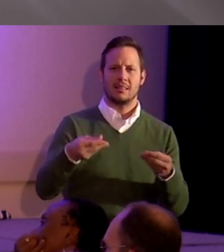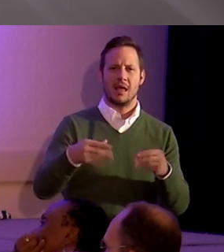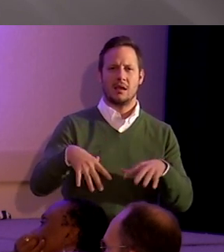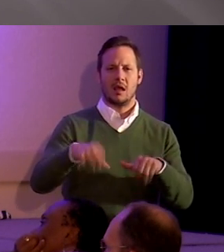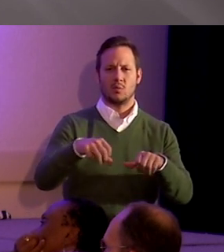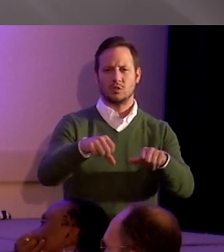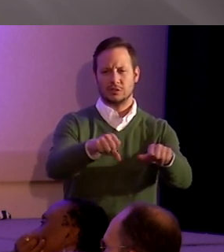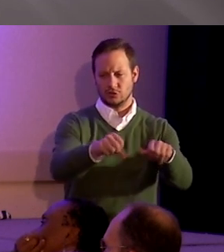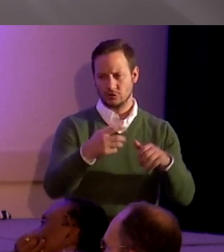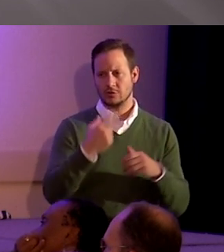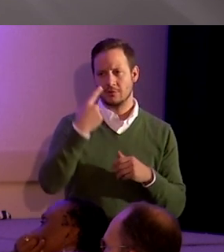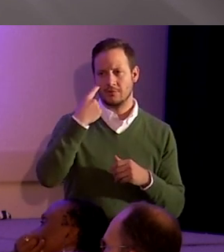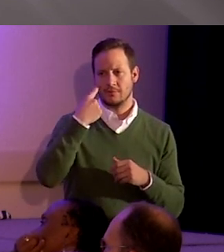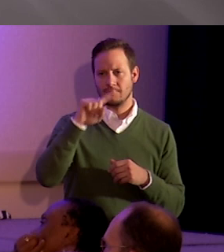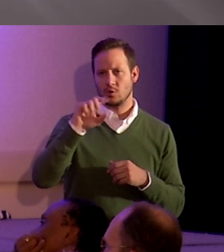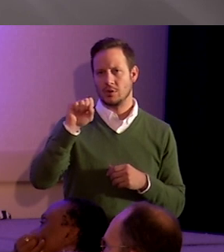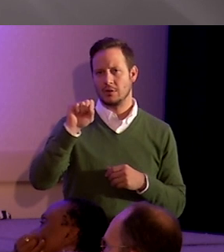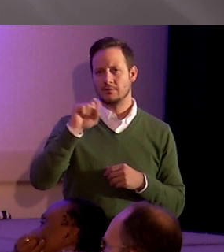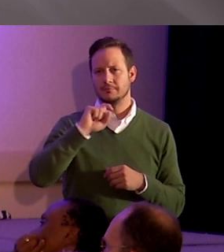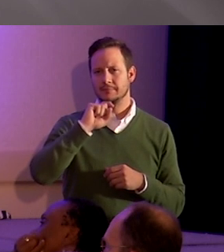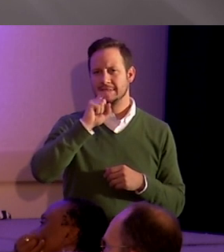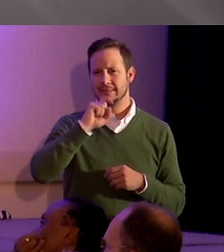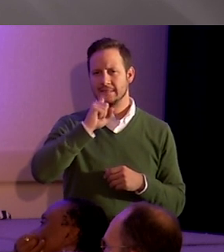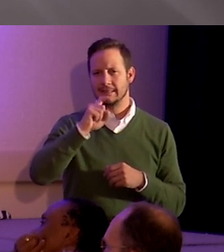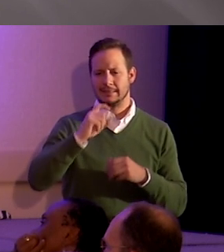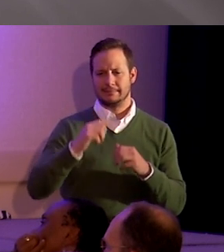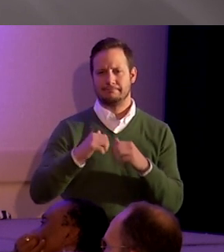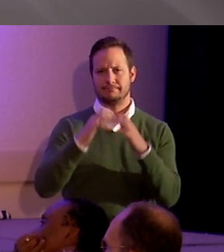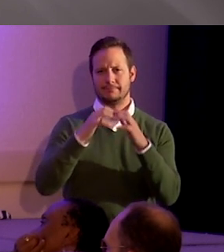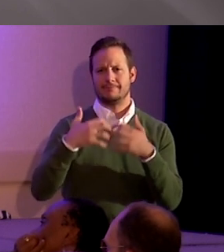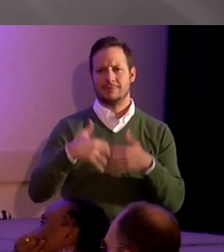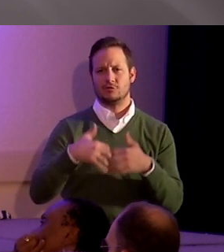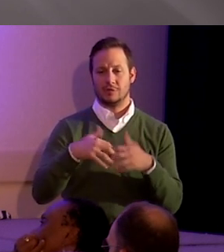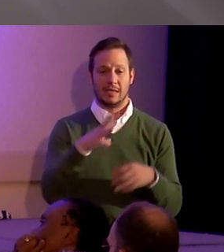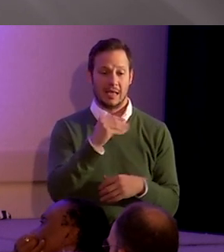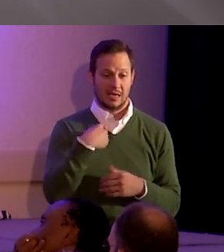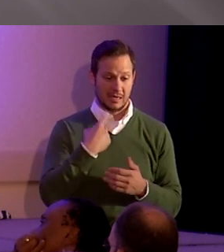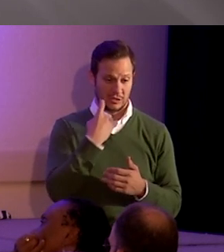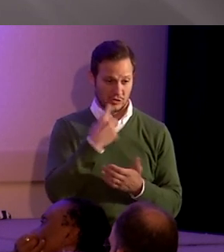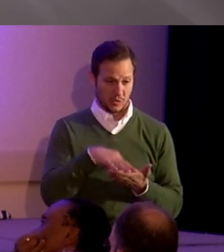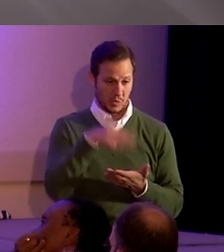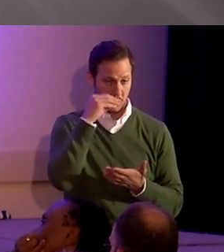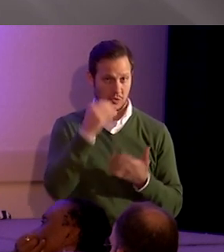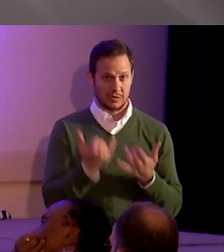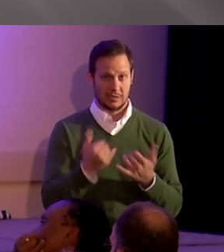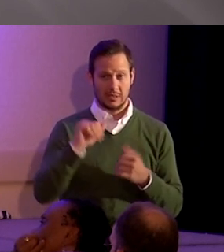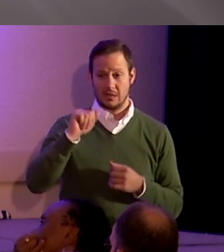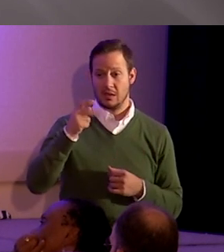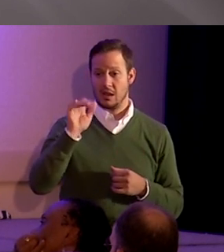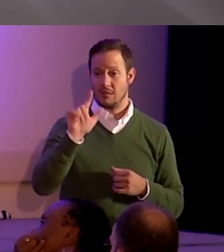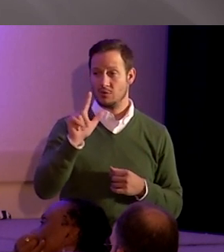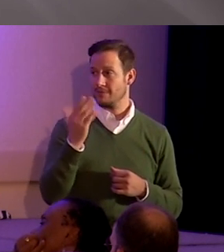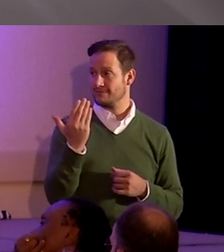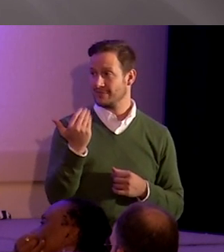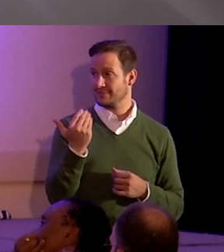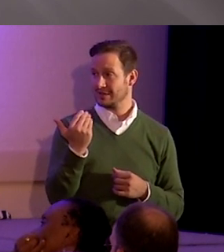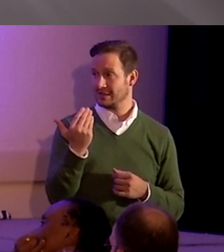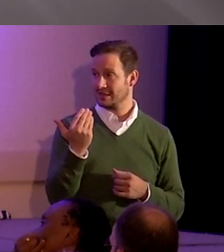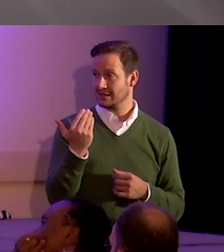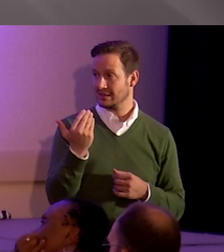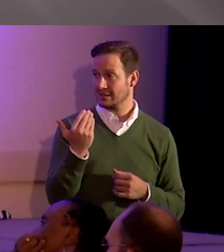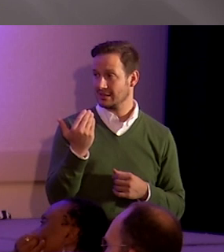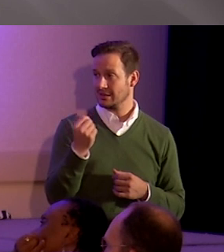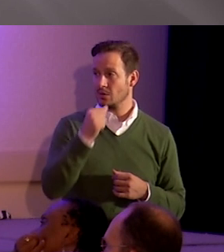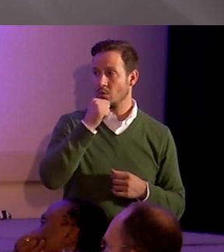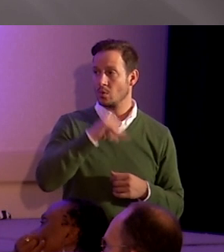for a proposed steel plant. And this I just found out today. On April 15th,